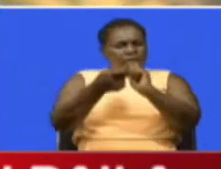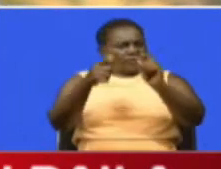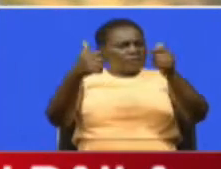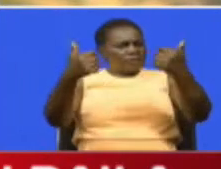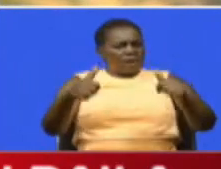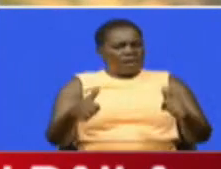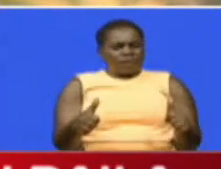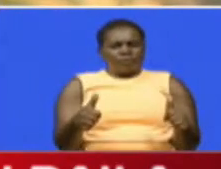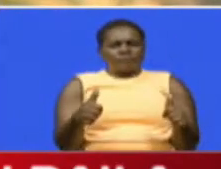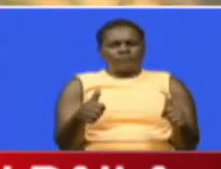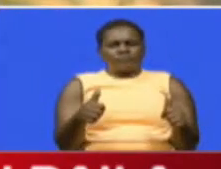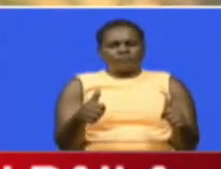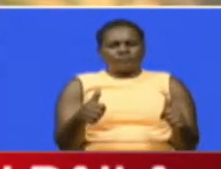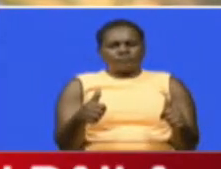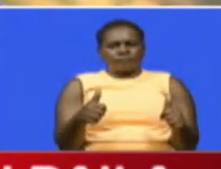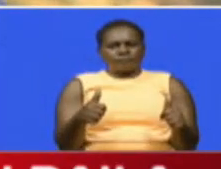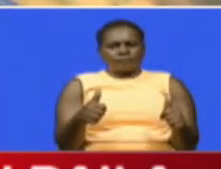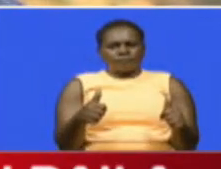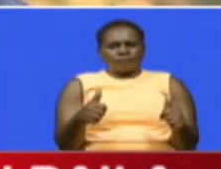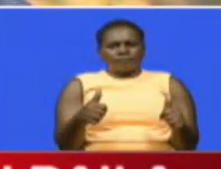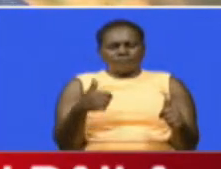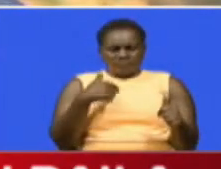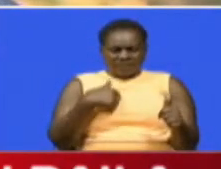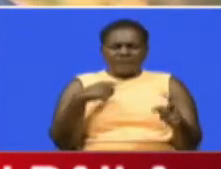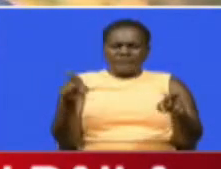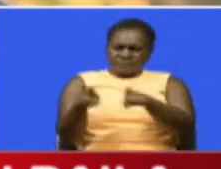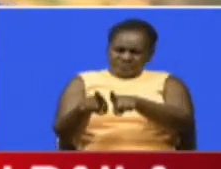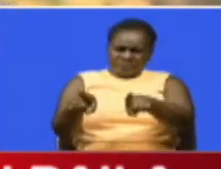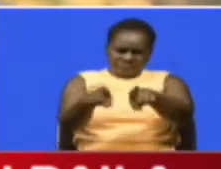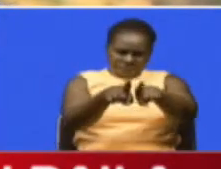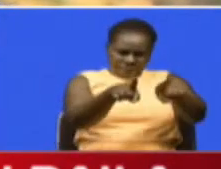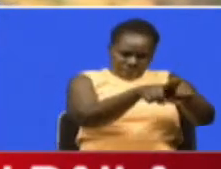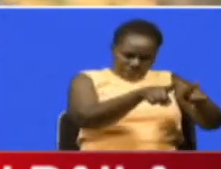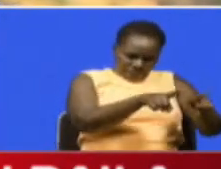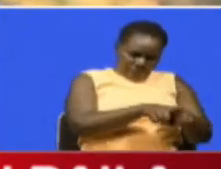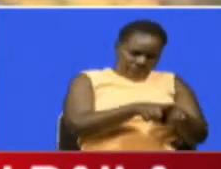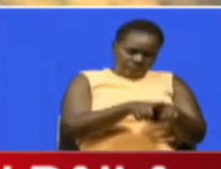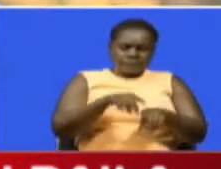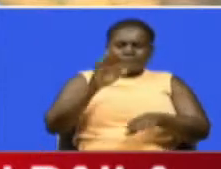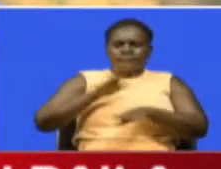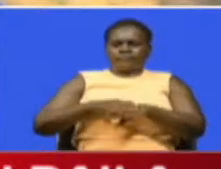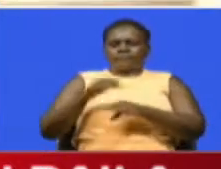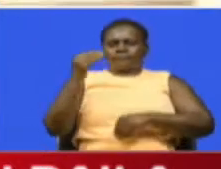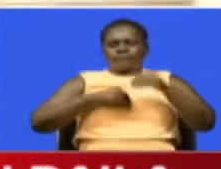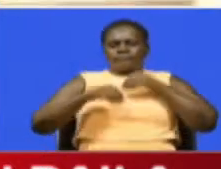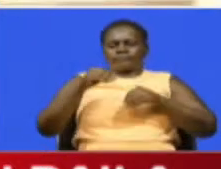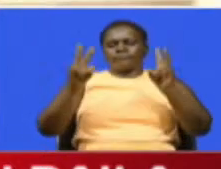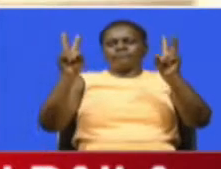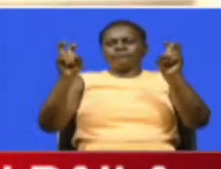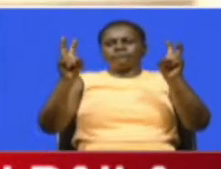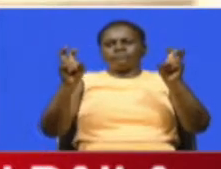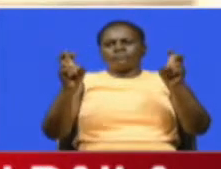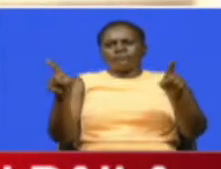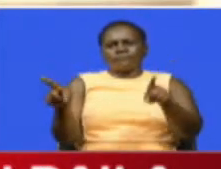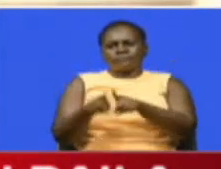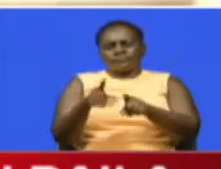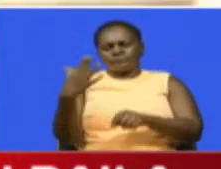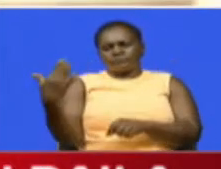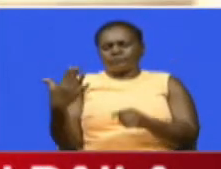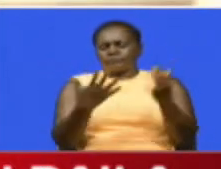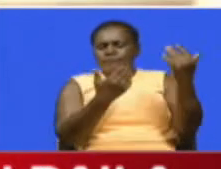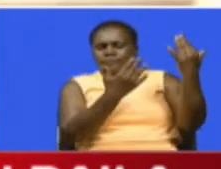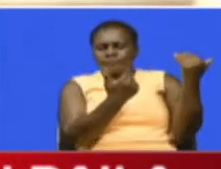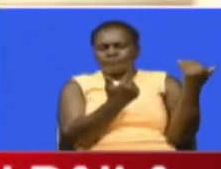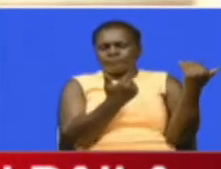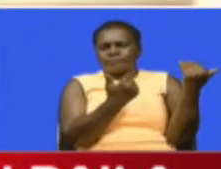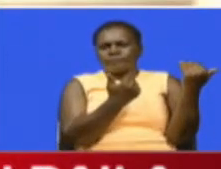my role changes, but I'm very consistent as far as family dealing with corruption. So is that the same thing you will